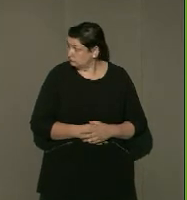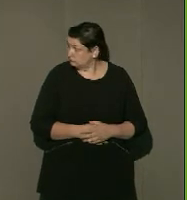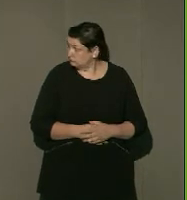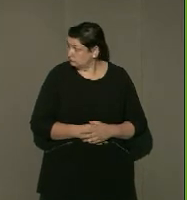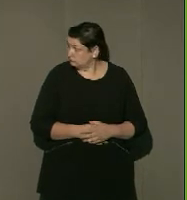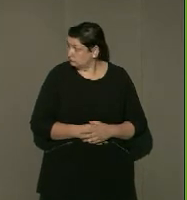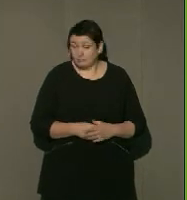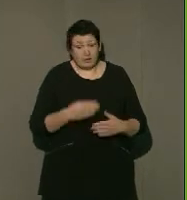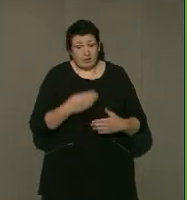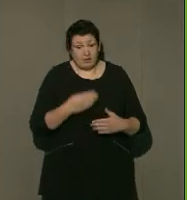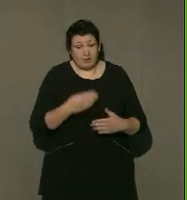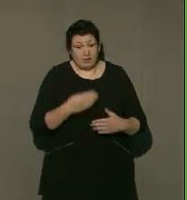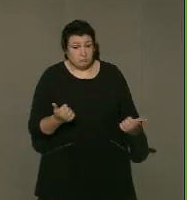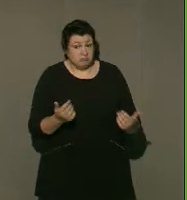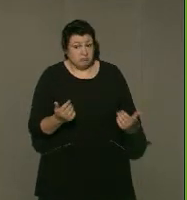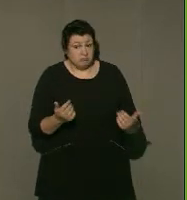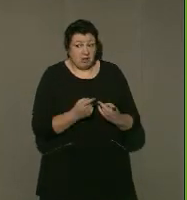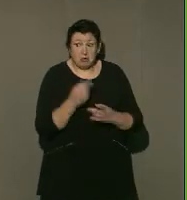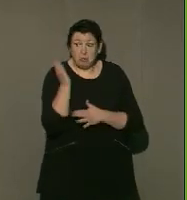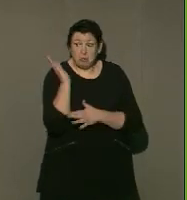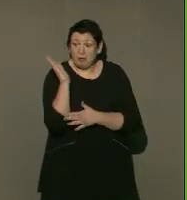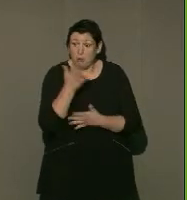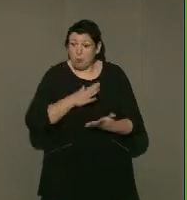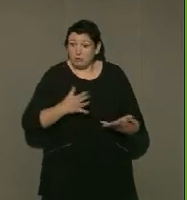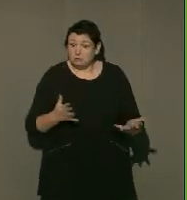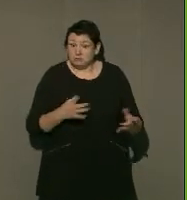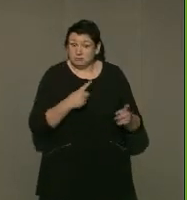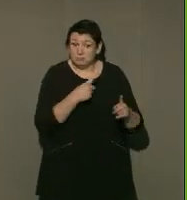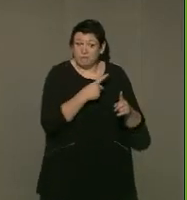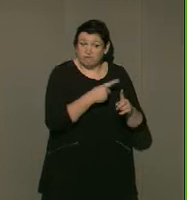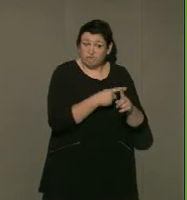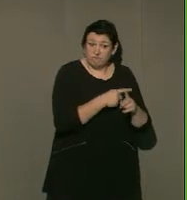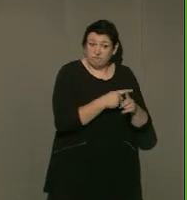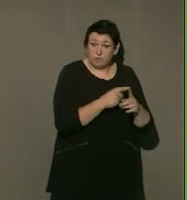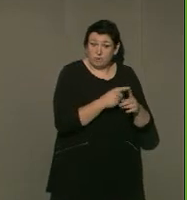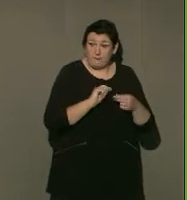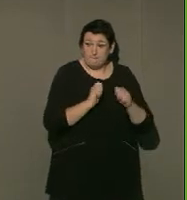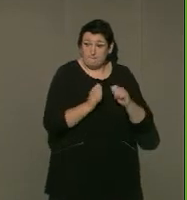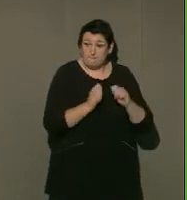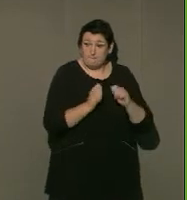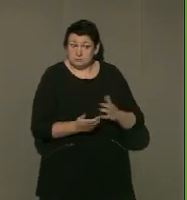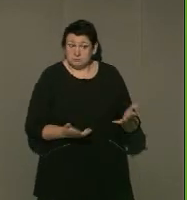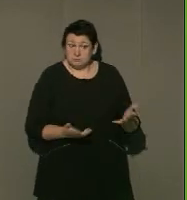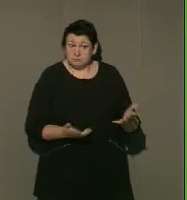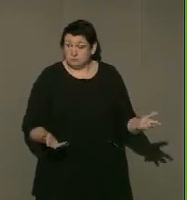Thank you. Does anybody else wish to speak for the amendment?